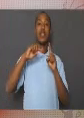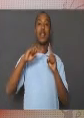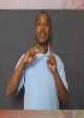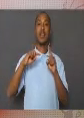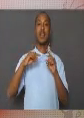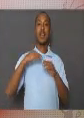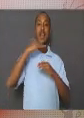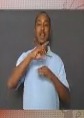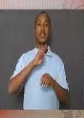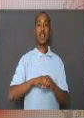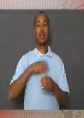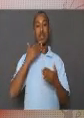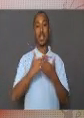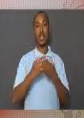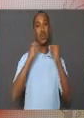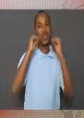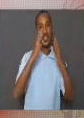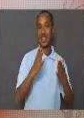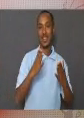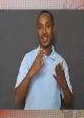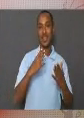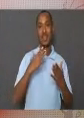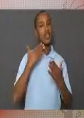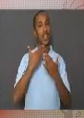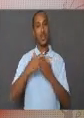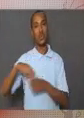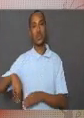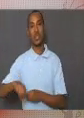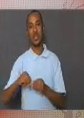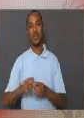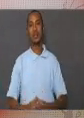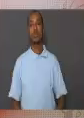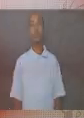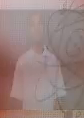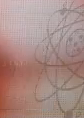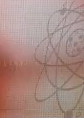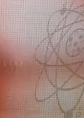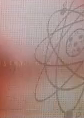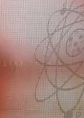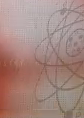today. Until next time, thank you, teacher. Thank you, students.